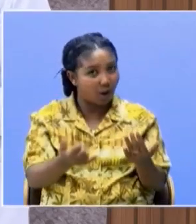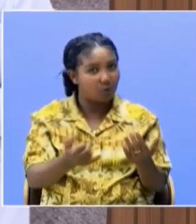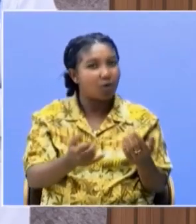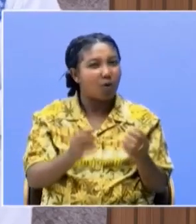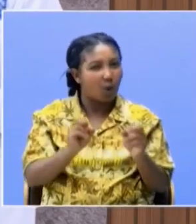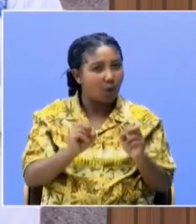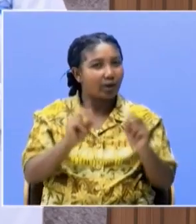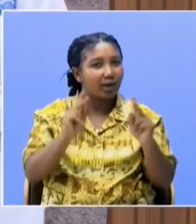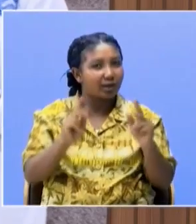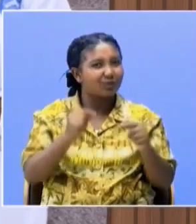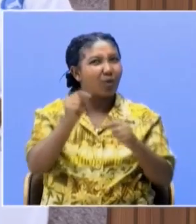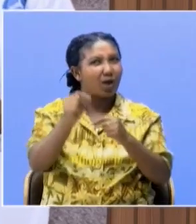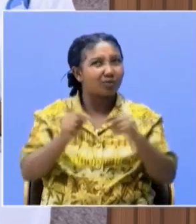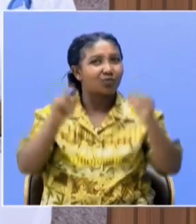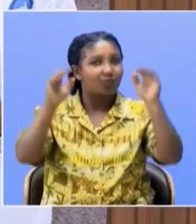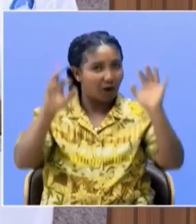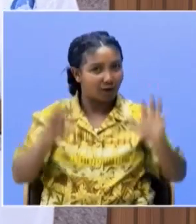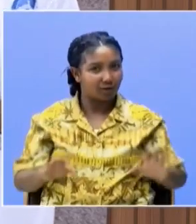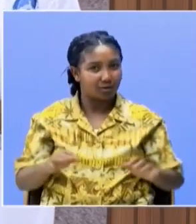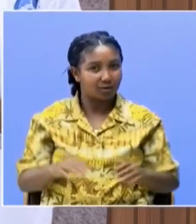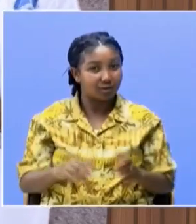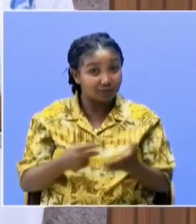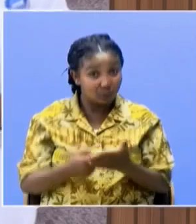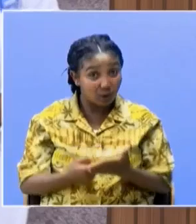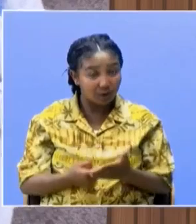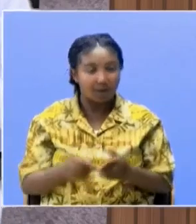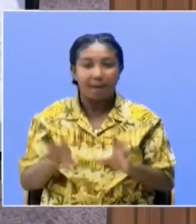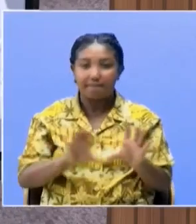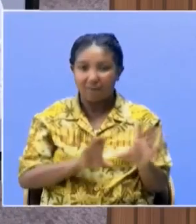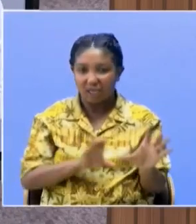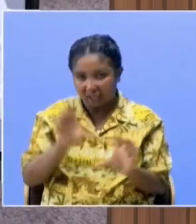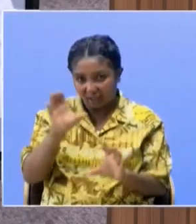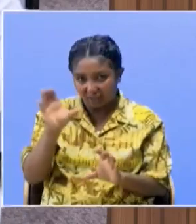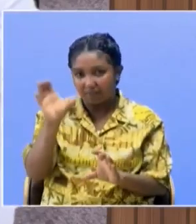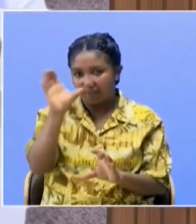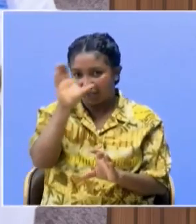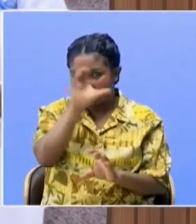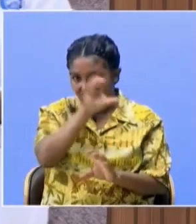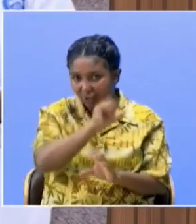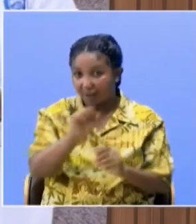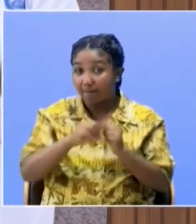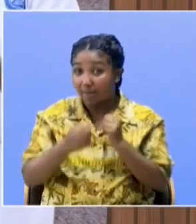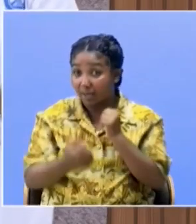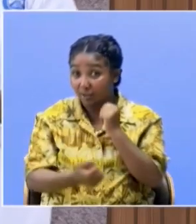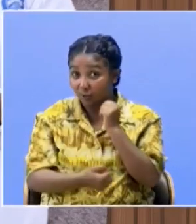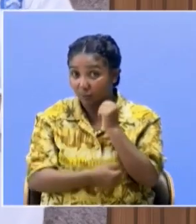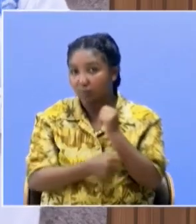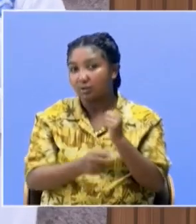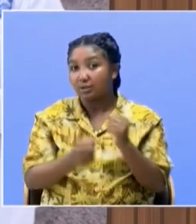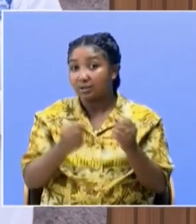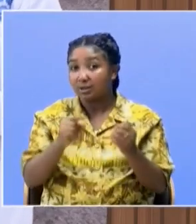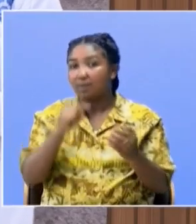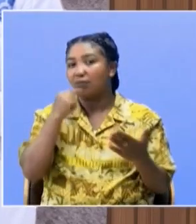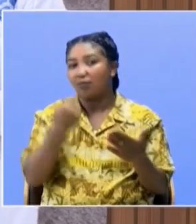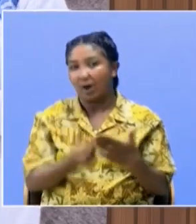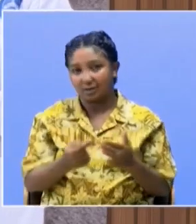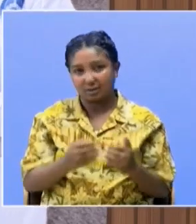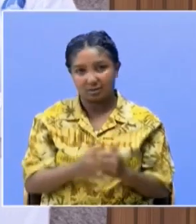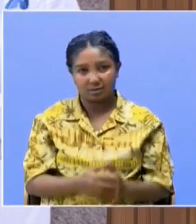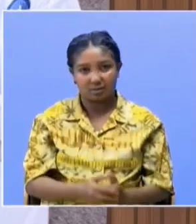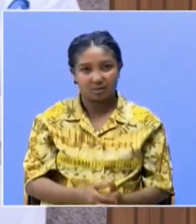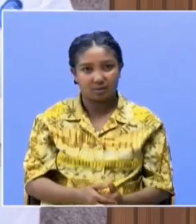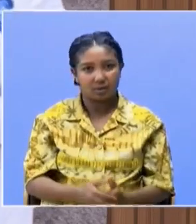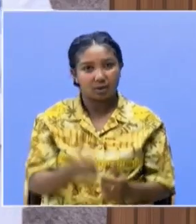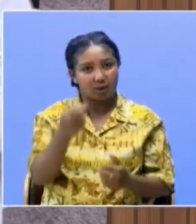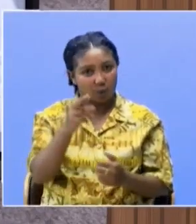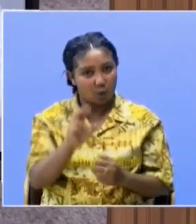Okay, it's going to rain. That is what? Making a prediction based on some facts. Yes?